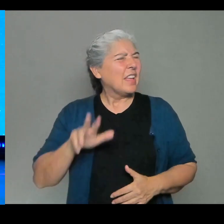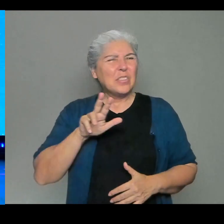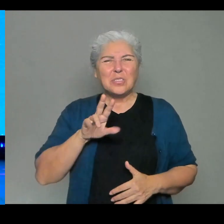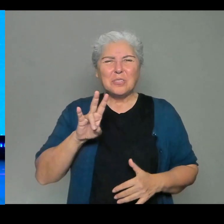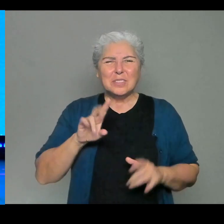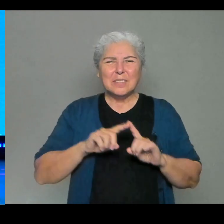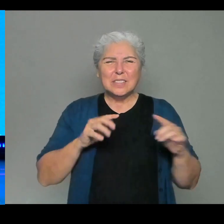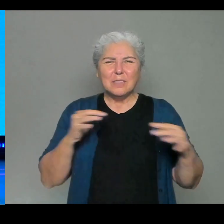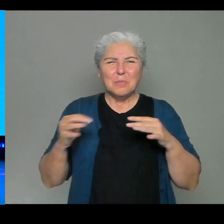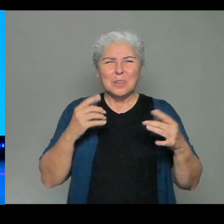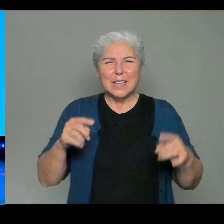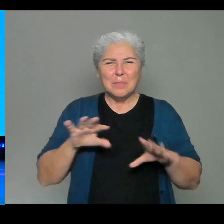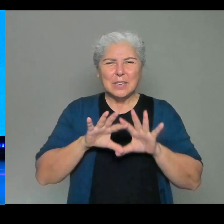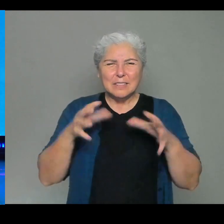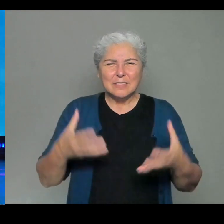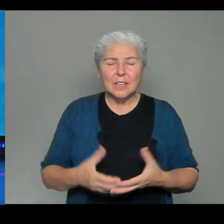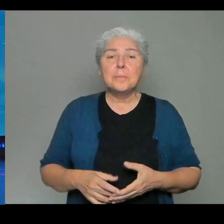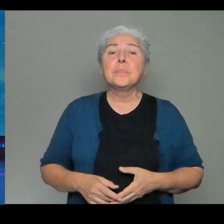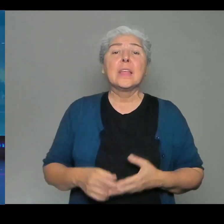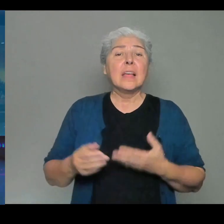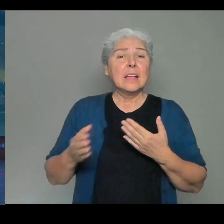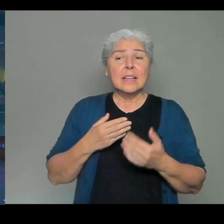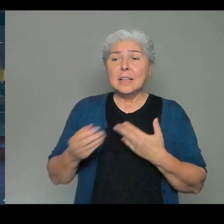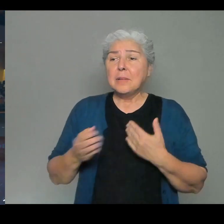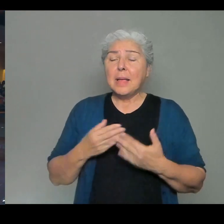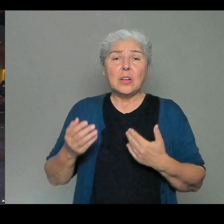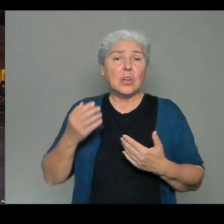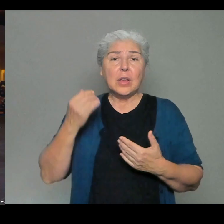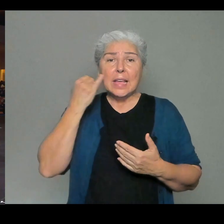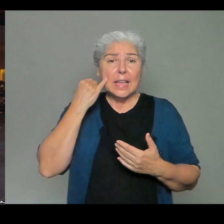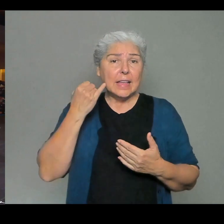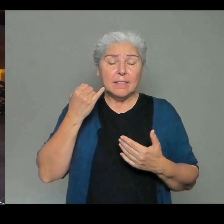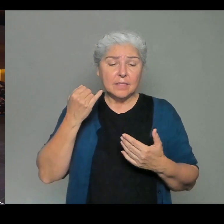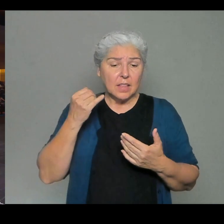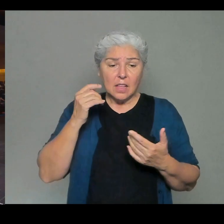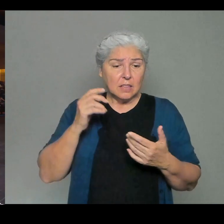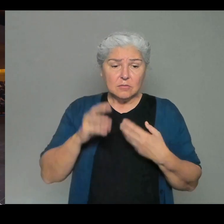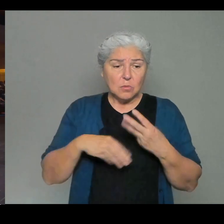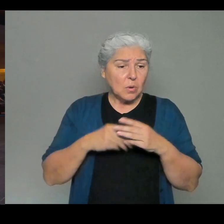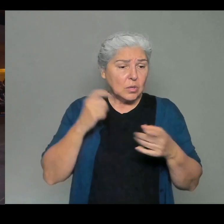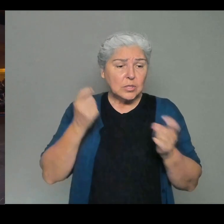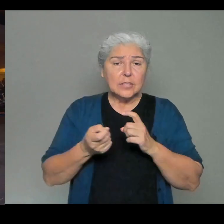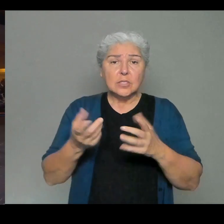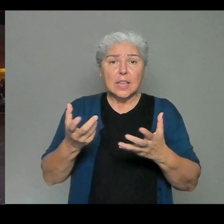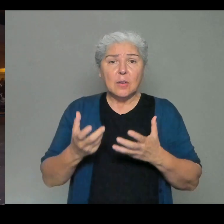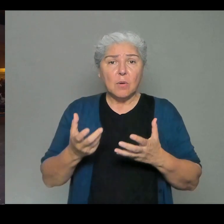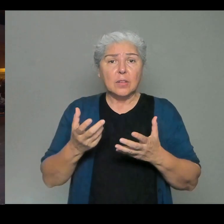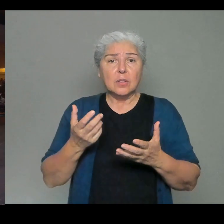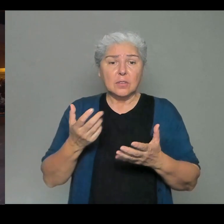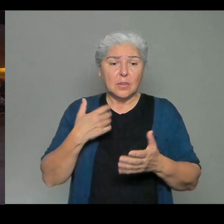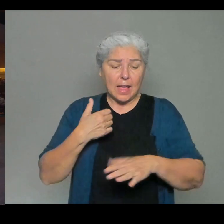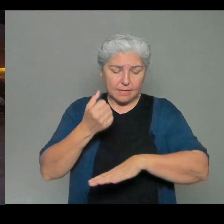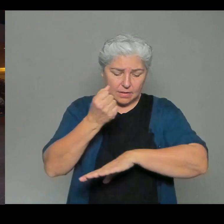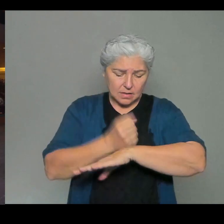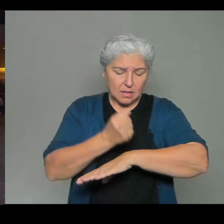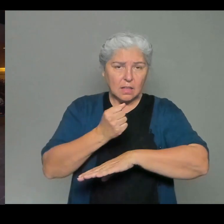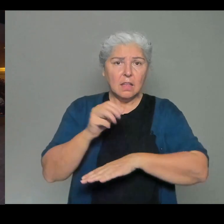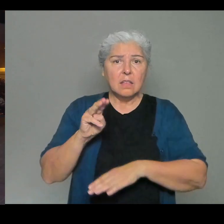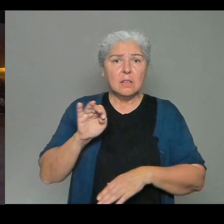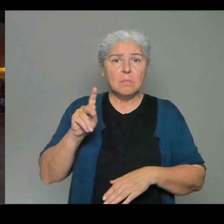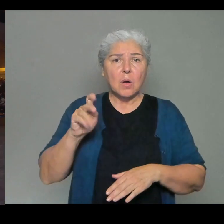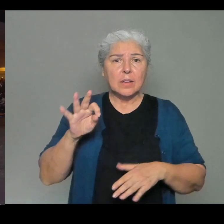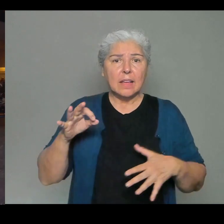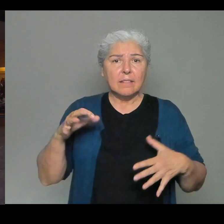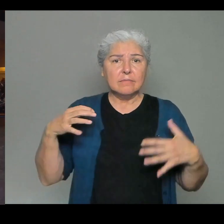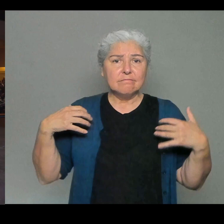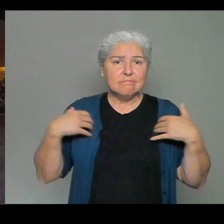matter what, if all your money goes in digital and they give you the market, make you get the mark of the beast, whatever all that happens, at the end of the day,